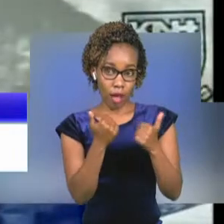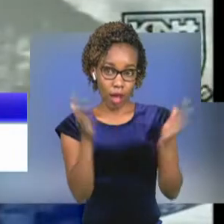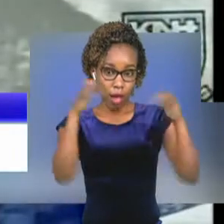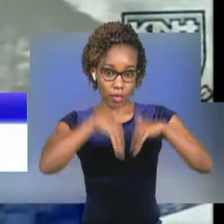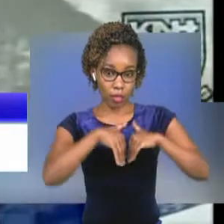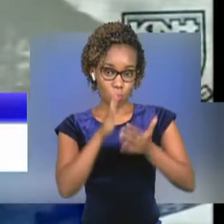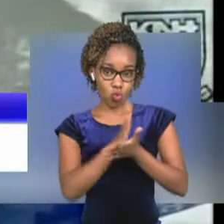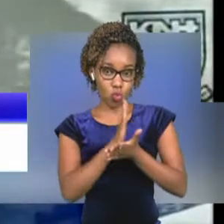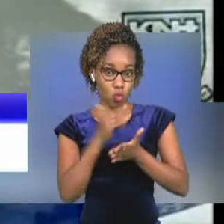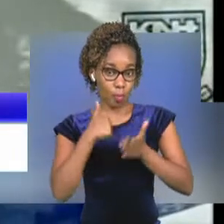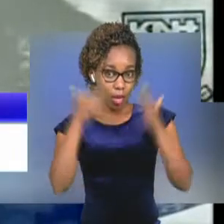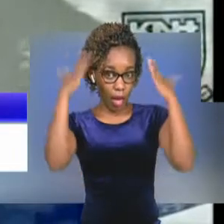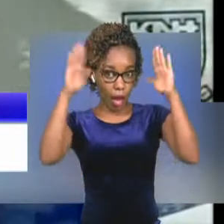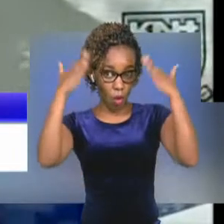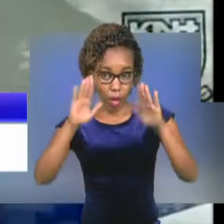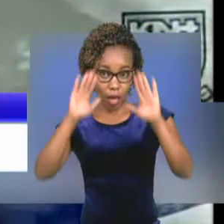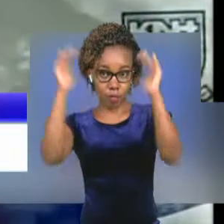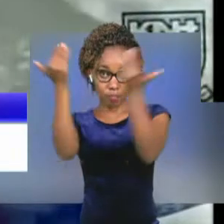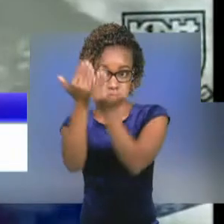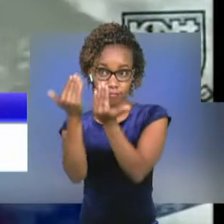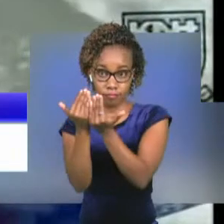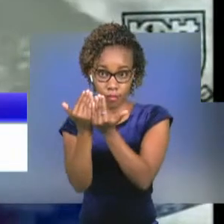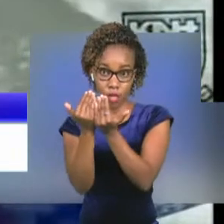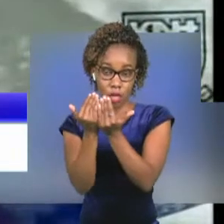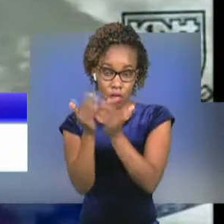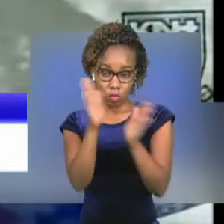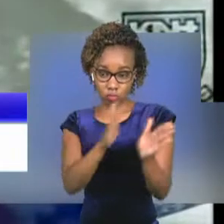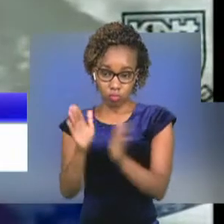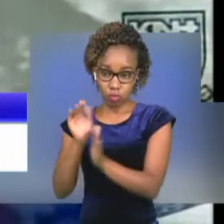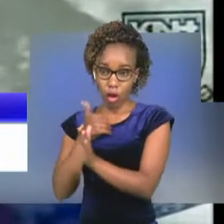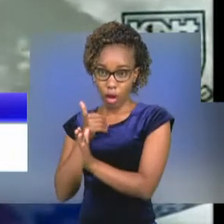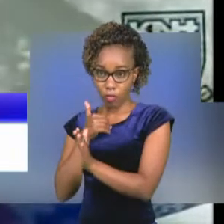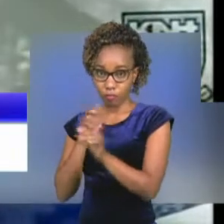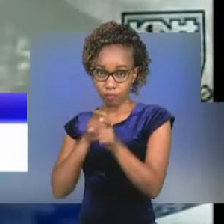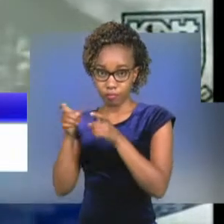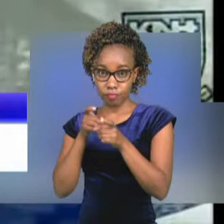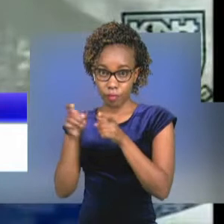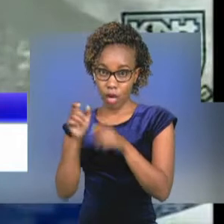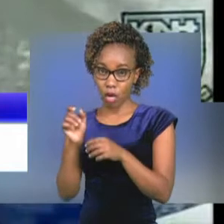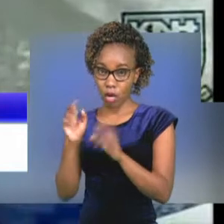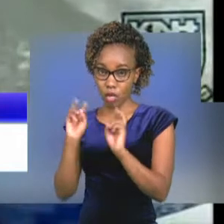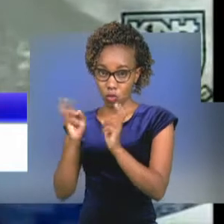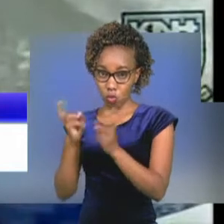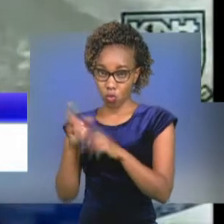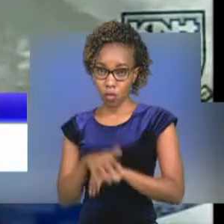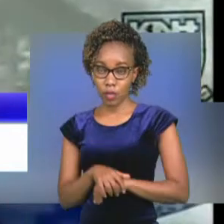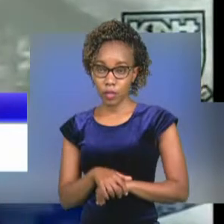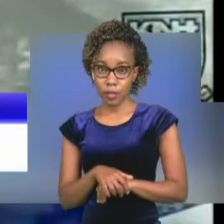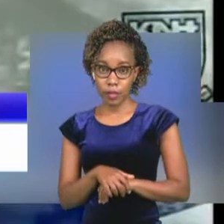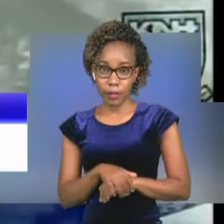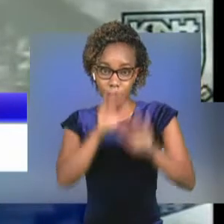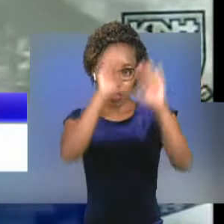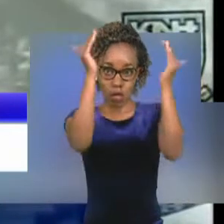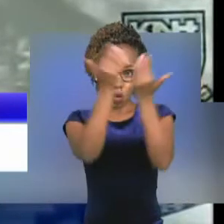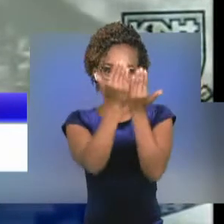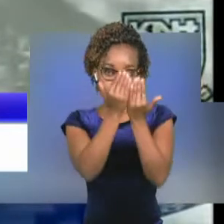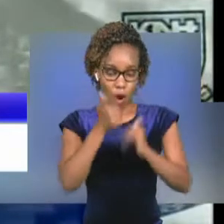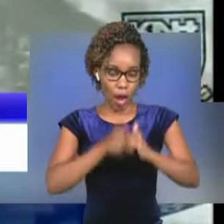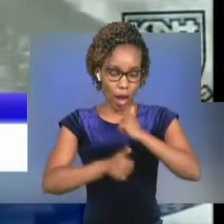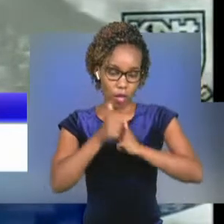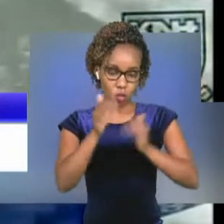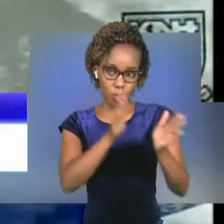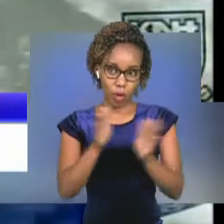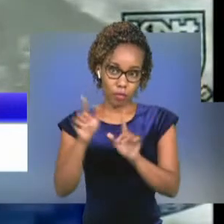aware globally there are different efforts underway to be able to combat this issue. This global action plan, amongst